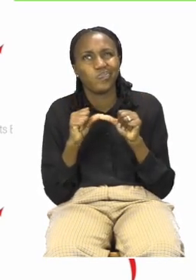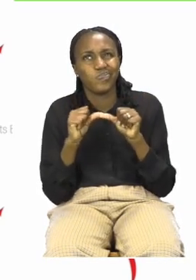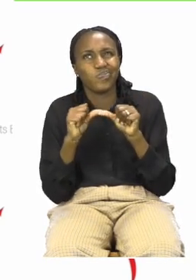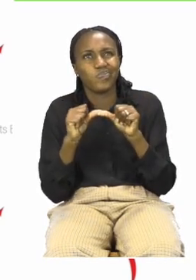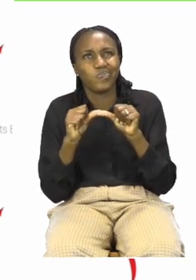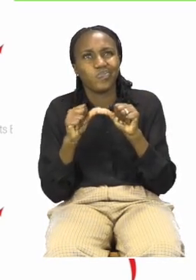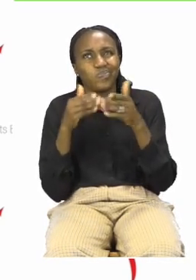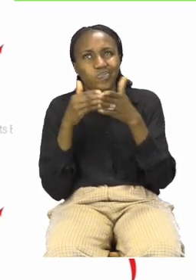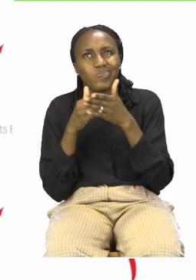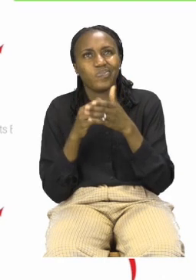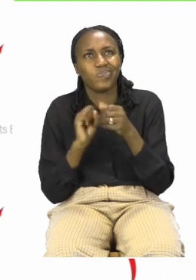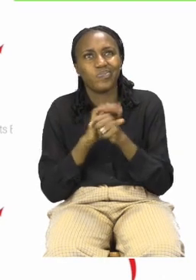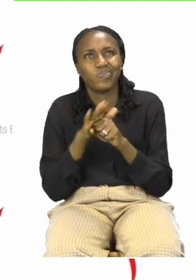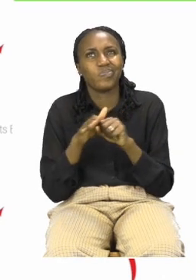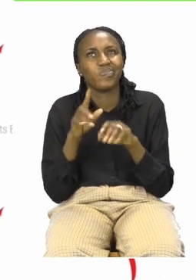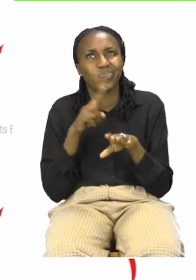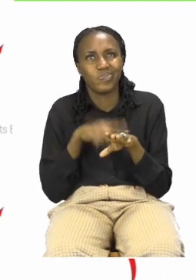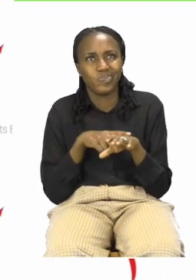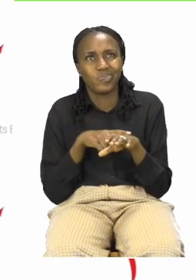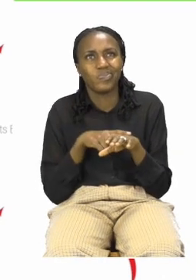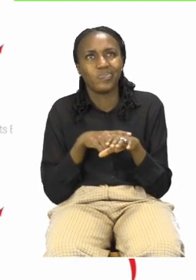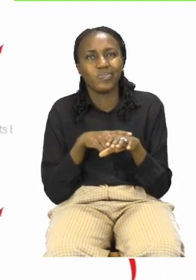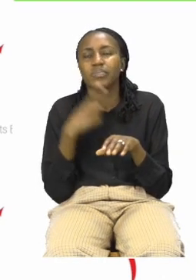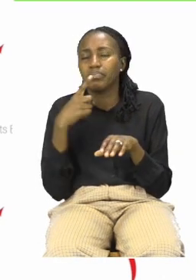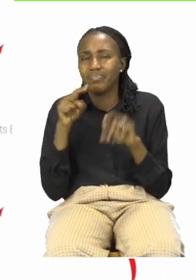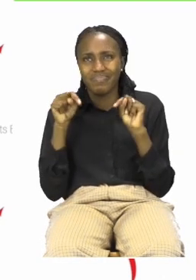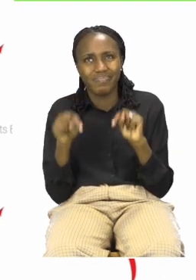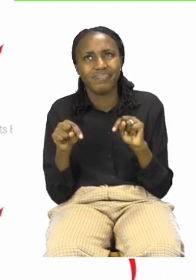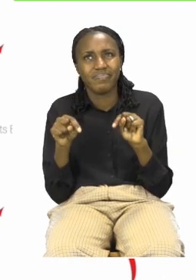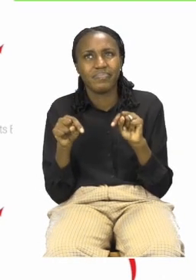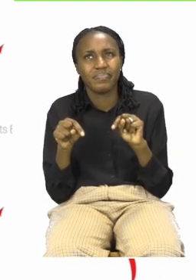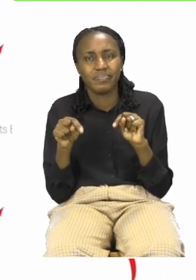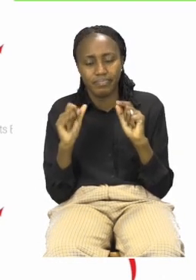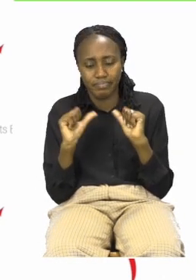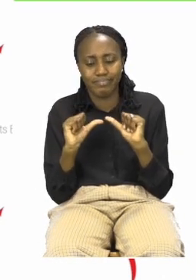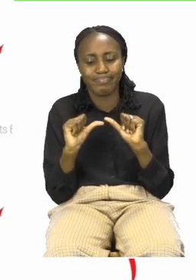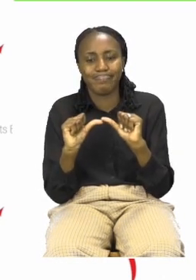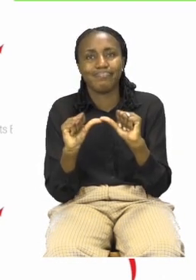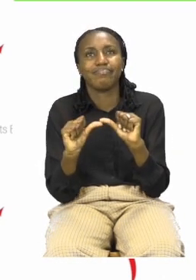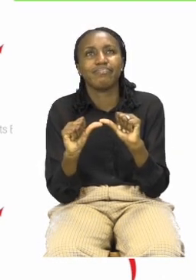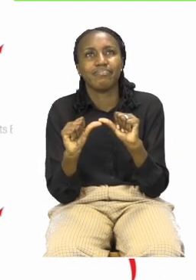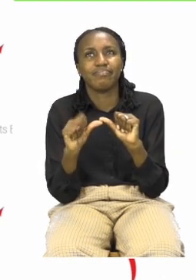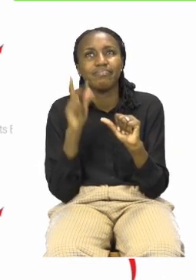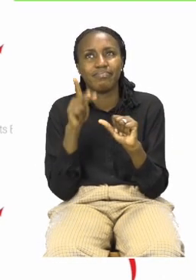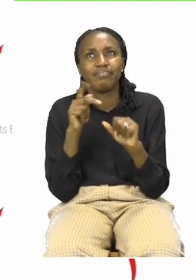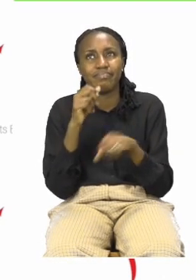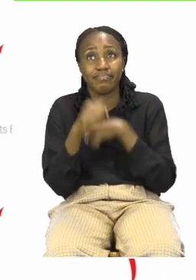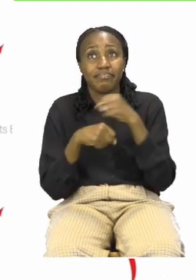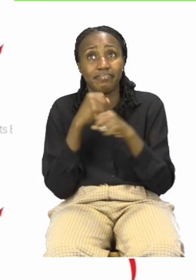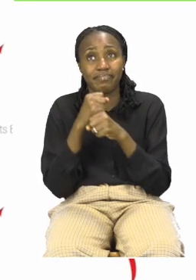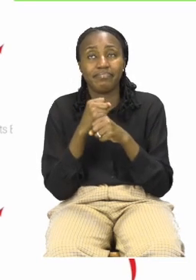to stop with lockdowns, etc., but it will definitely continue next year.